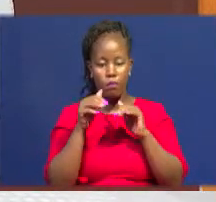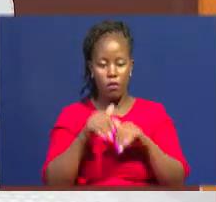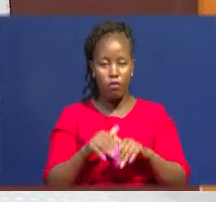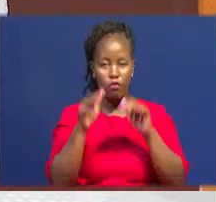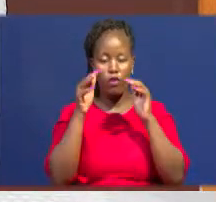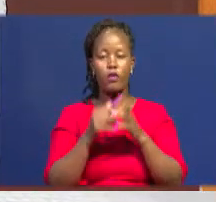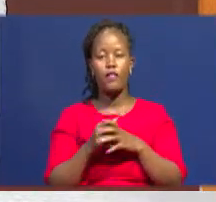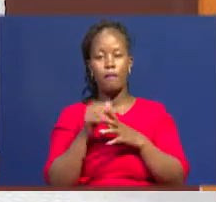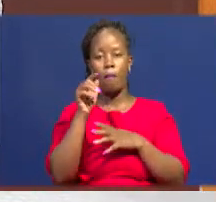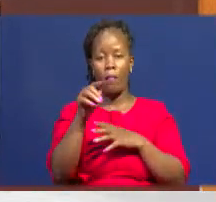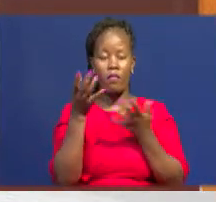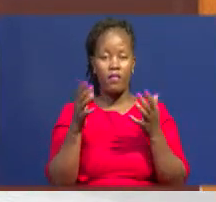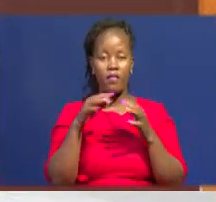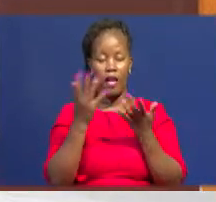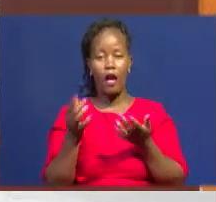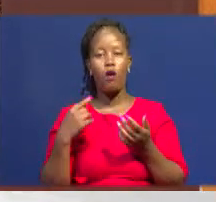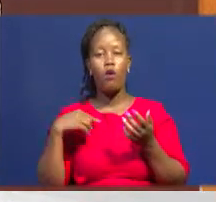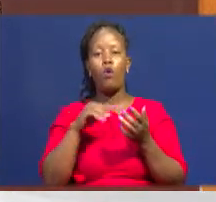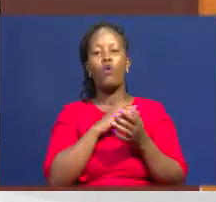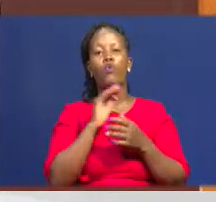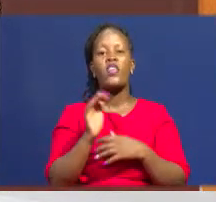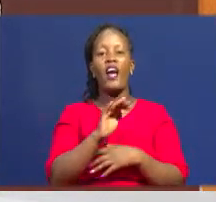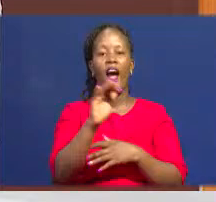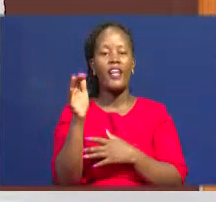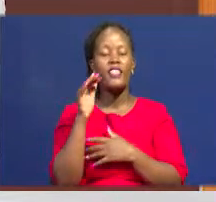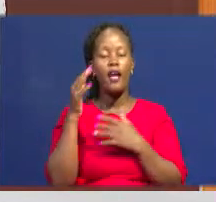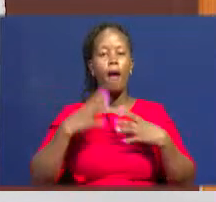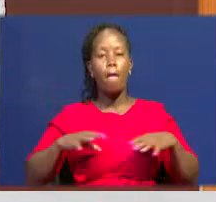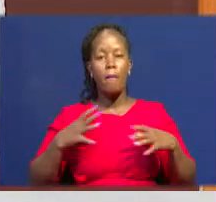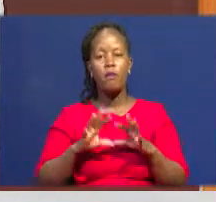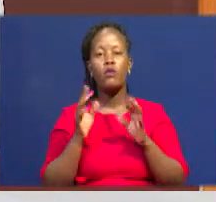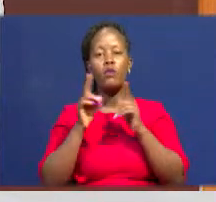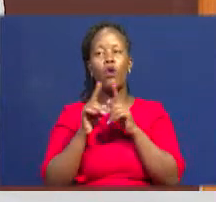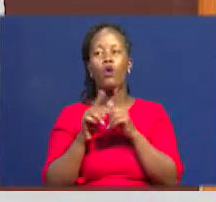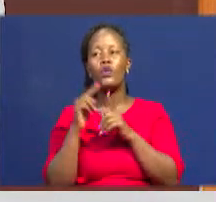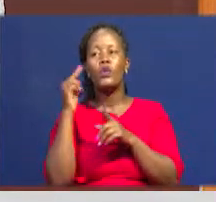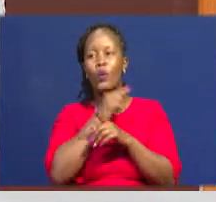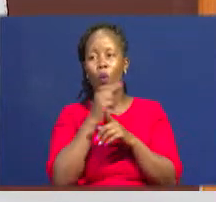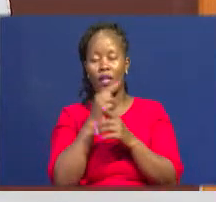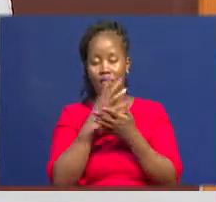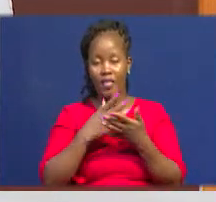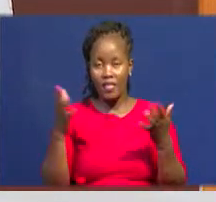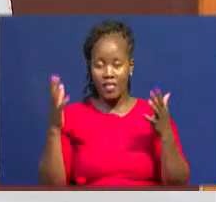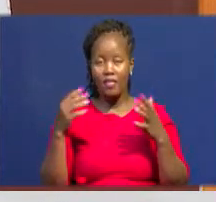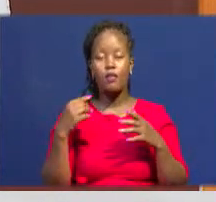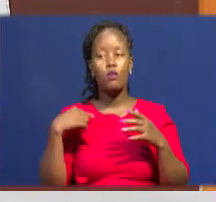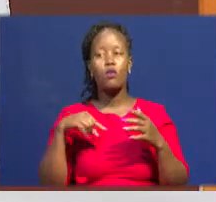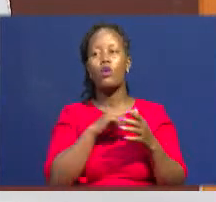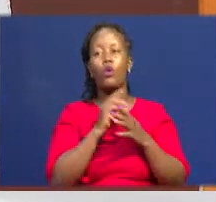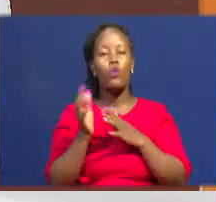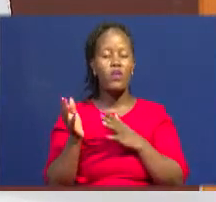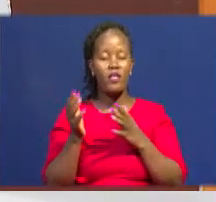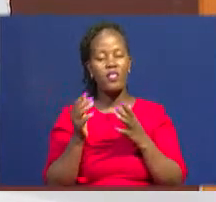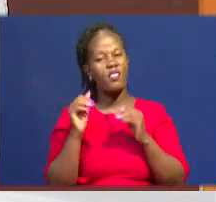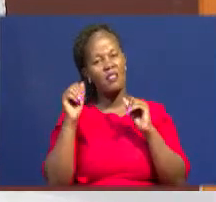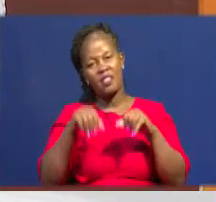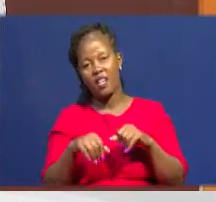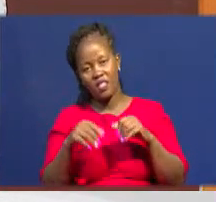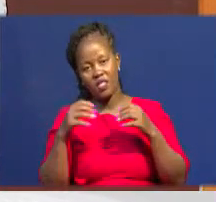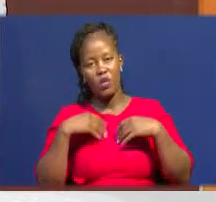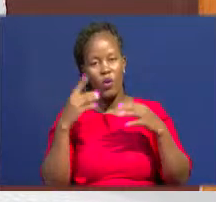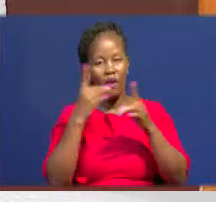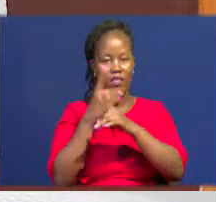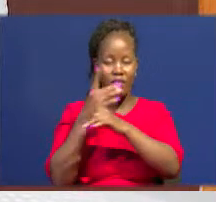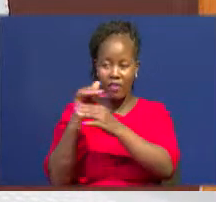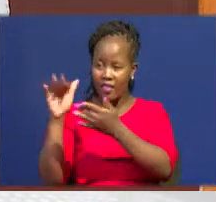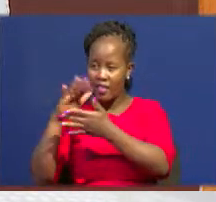So that's something that we urge the public. I mean, the worst thing we would hate for us is to have rally stages